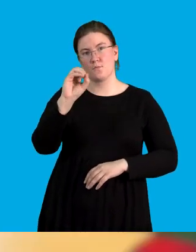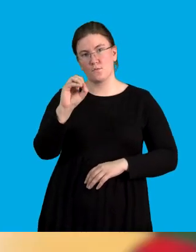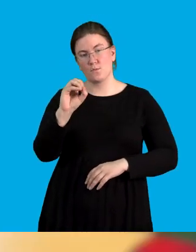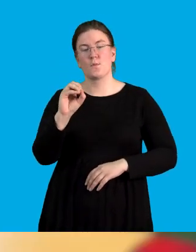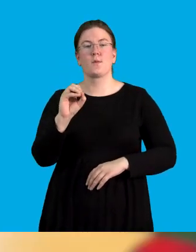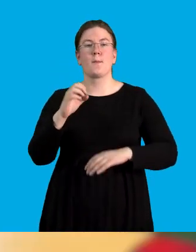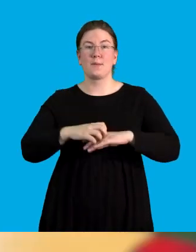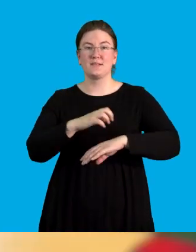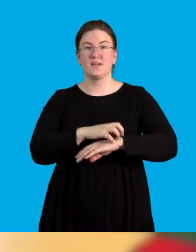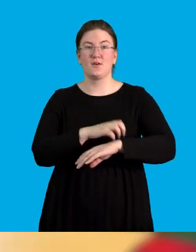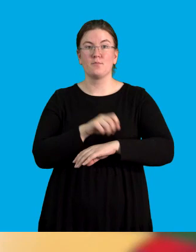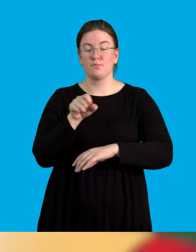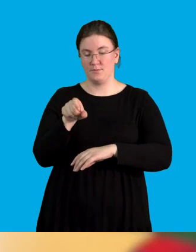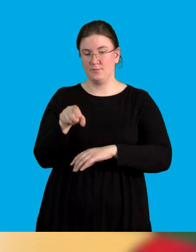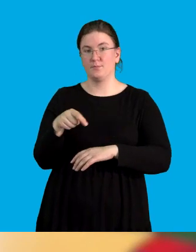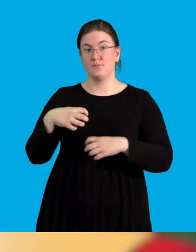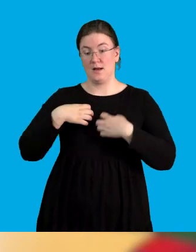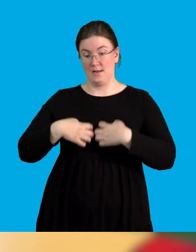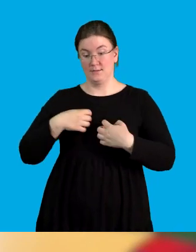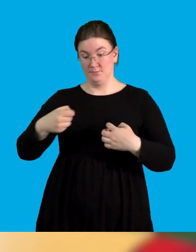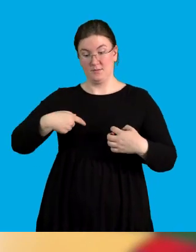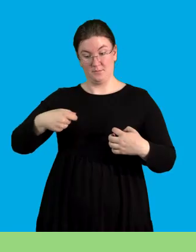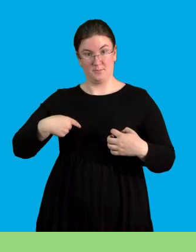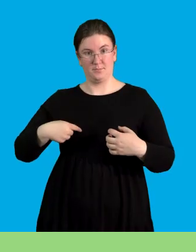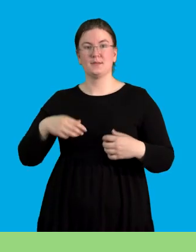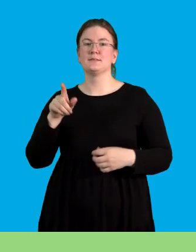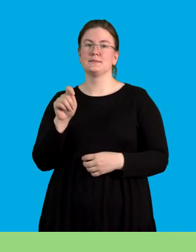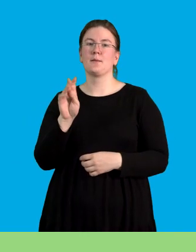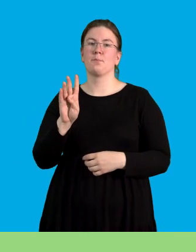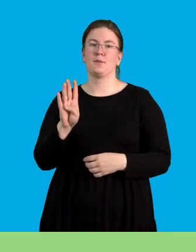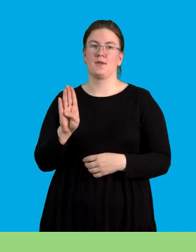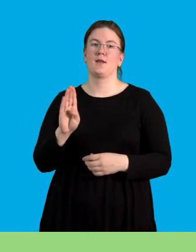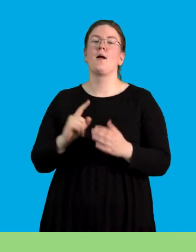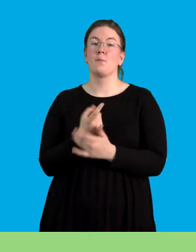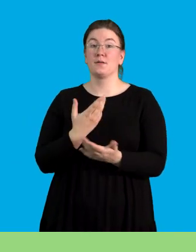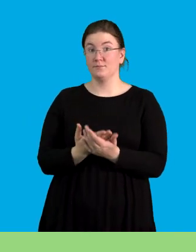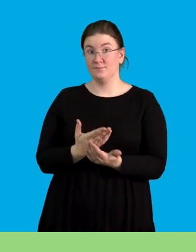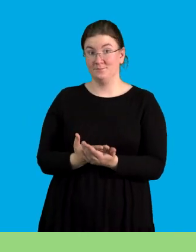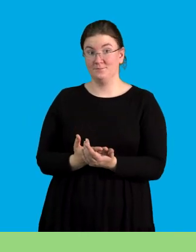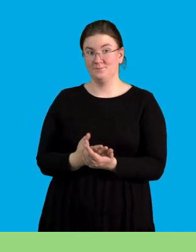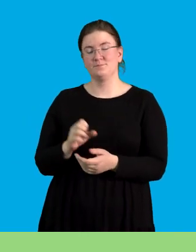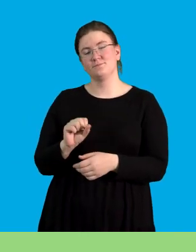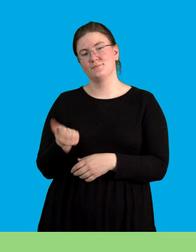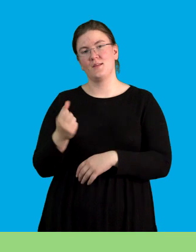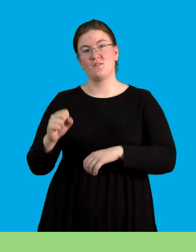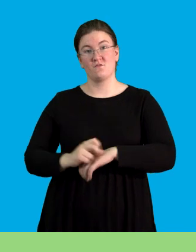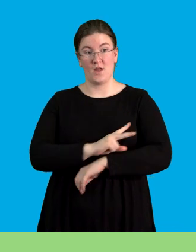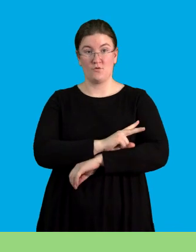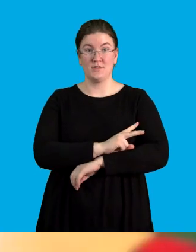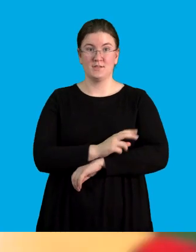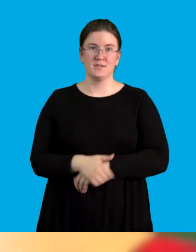is a tuberculosis-causing bacteria. Next, we move on to